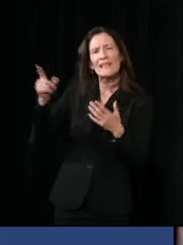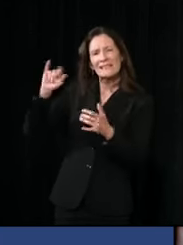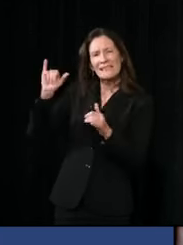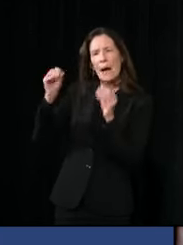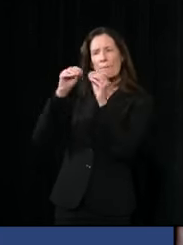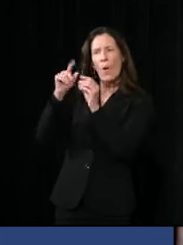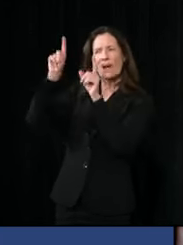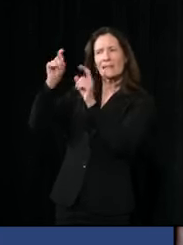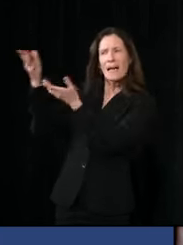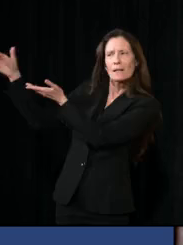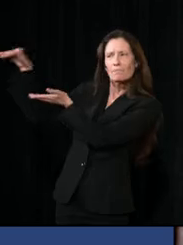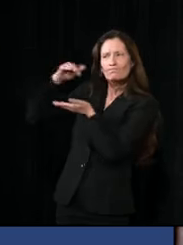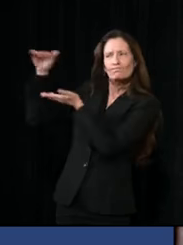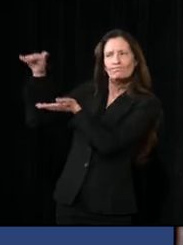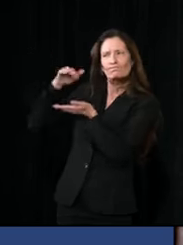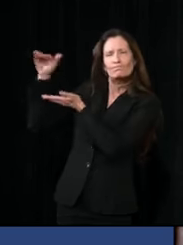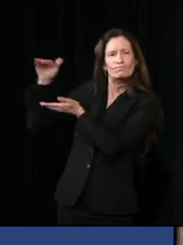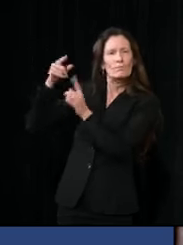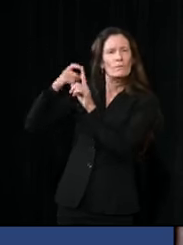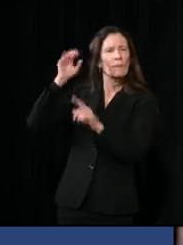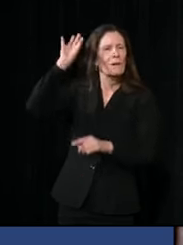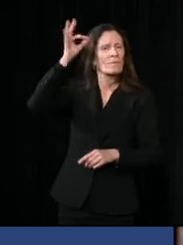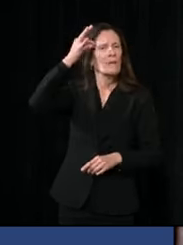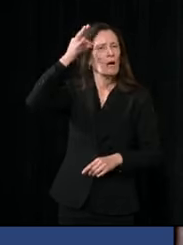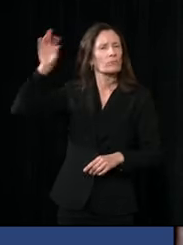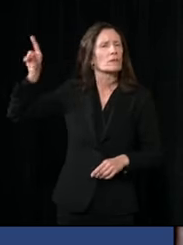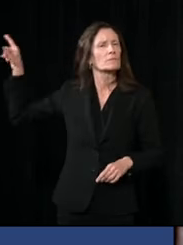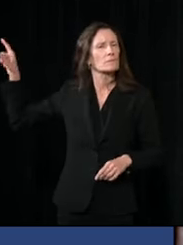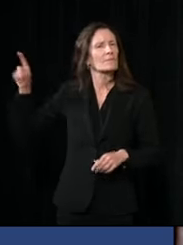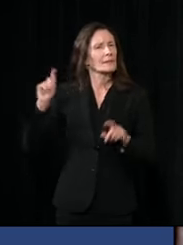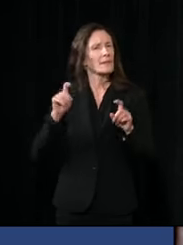and build that testing capacity as quickly as possible.